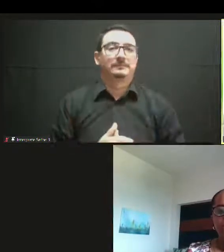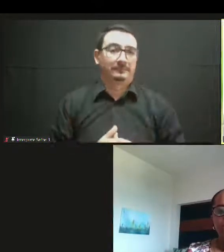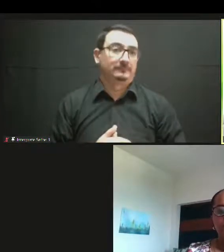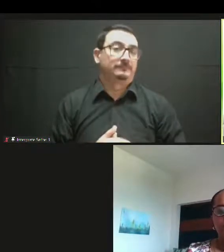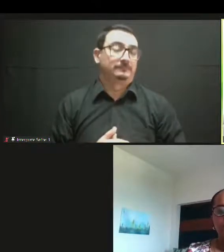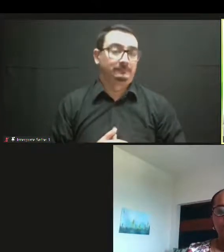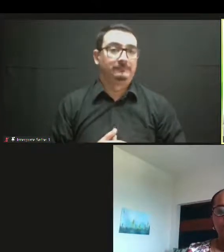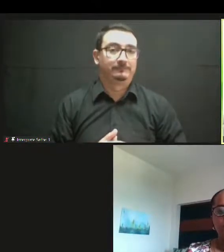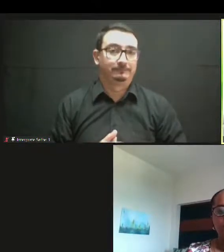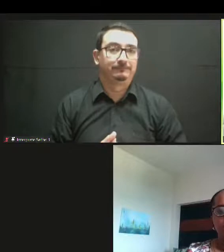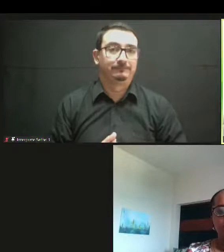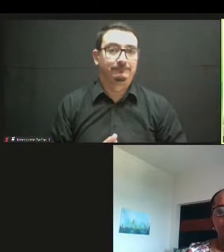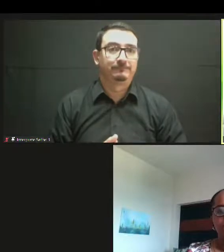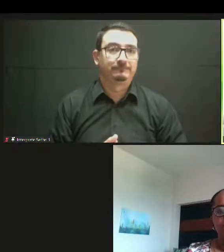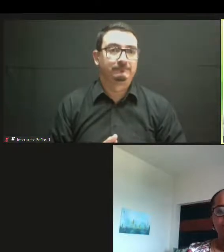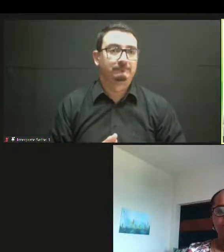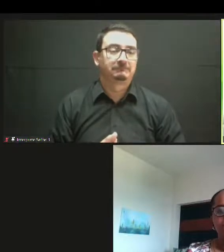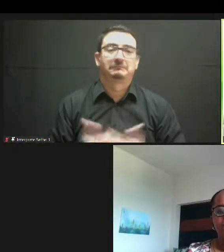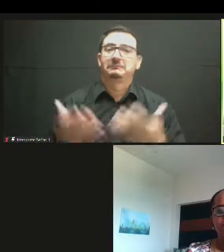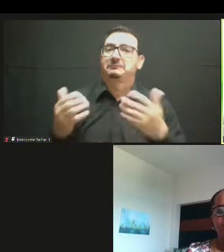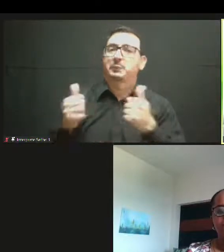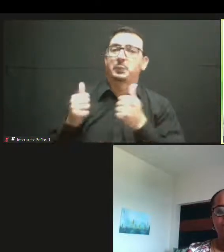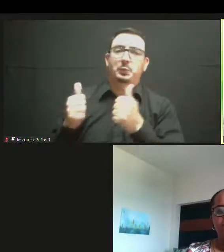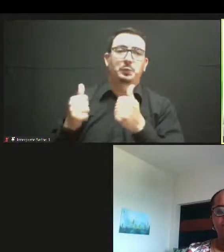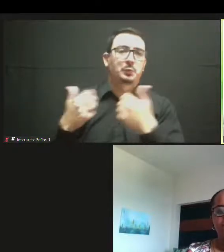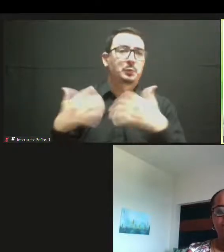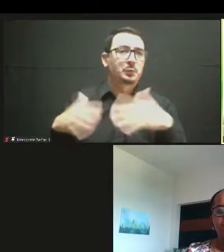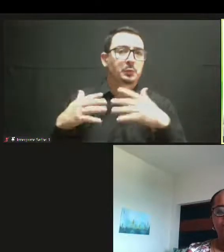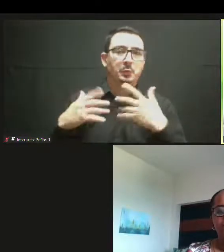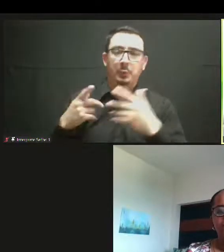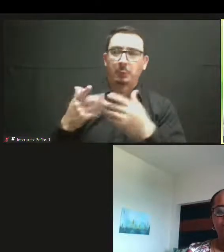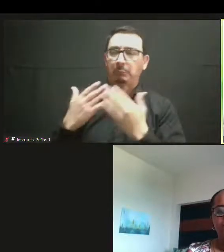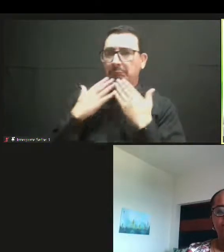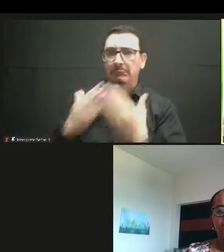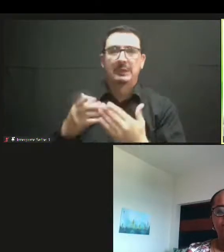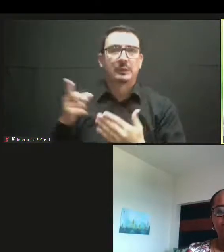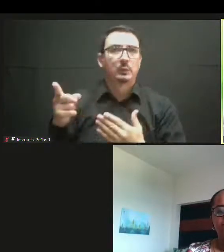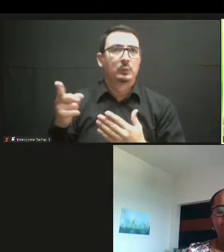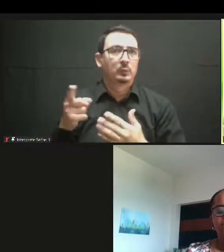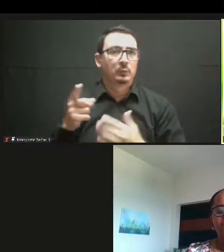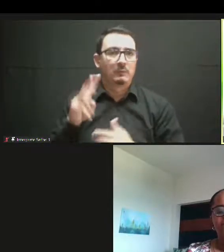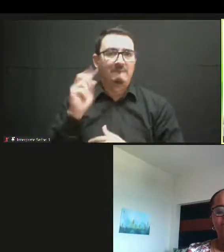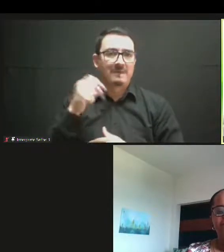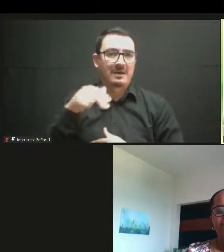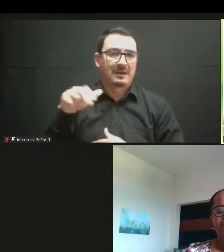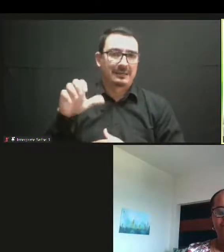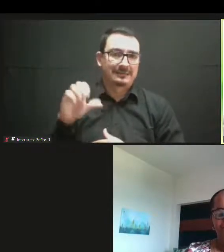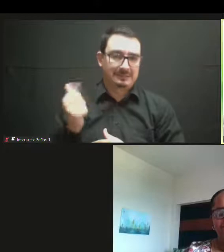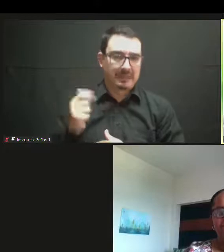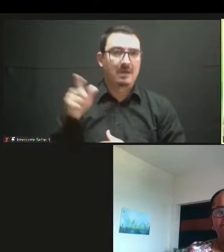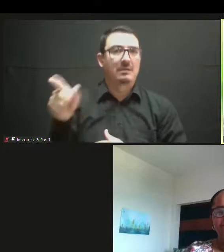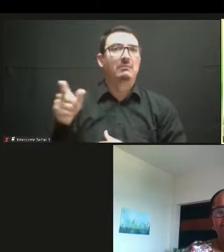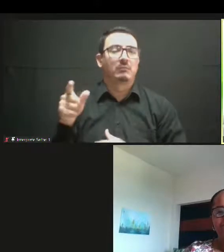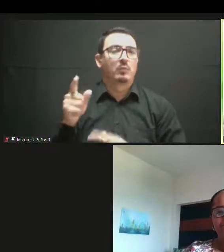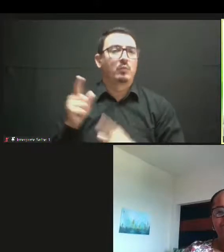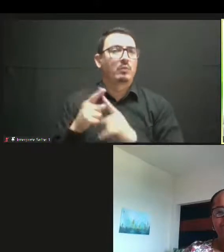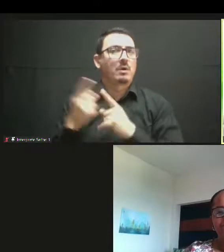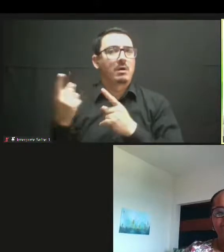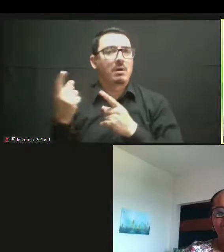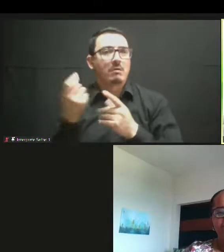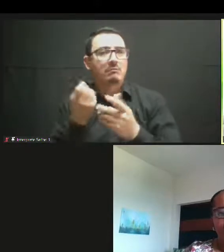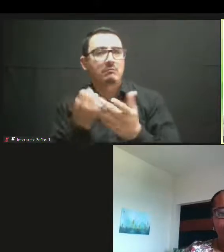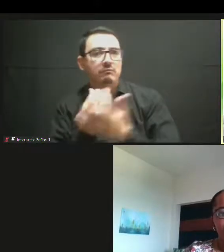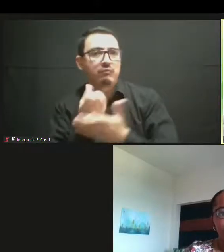Excellent. Well, thank you, Vanessa. That sounds like it's very exciting to be working in your sector at the moment. If I can turn to you,